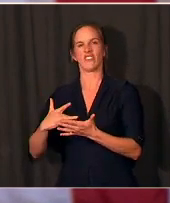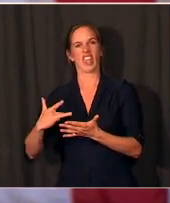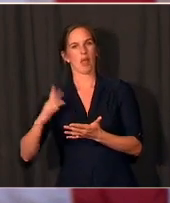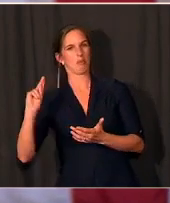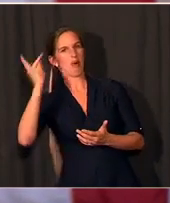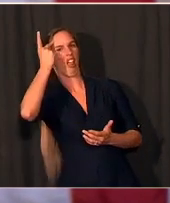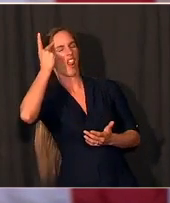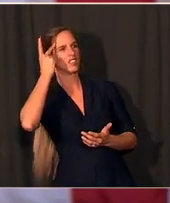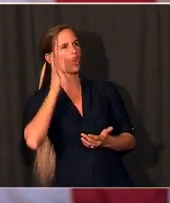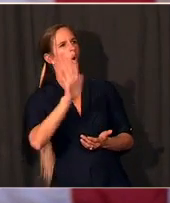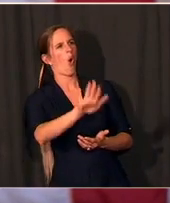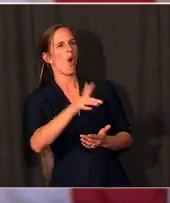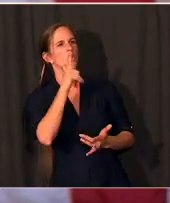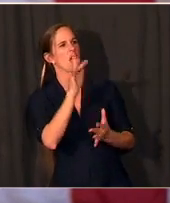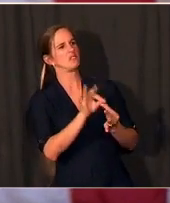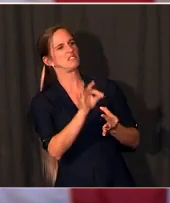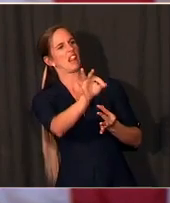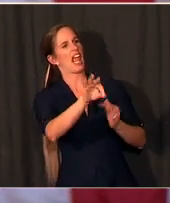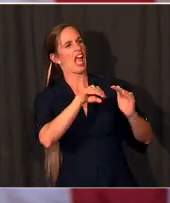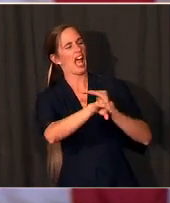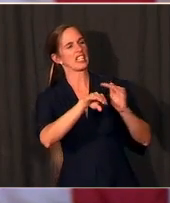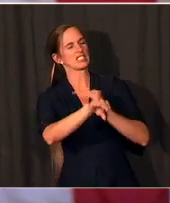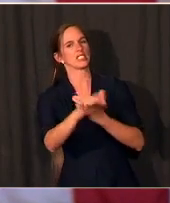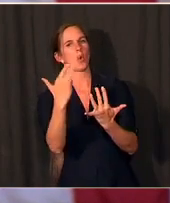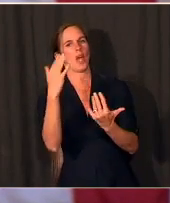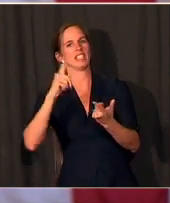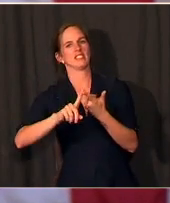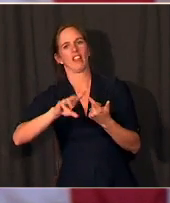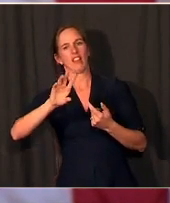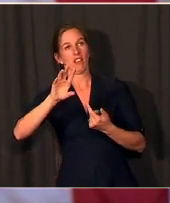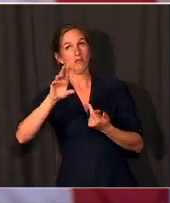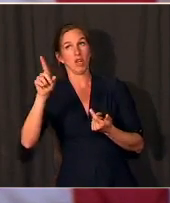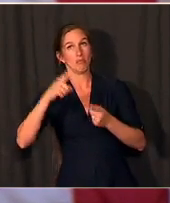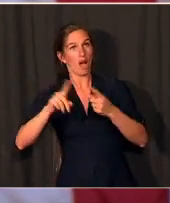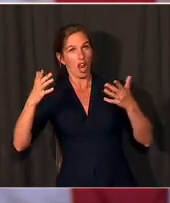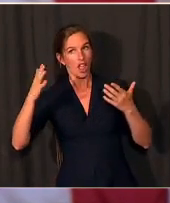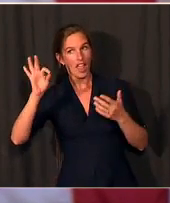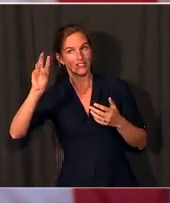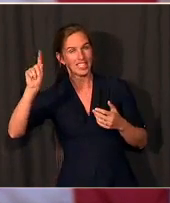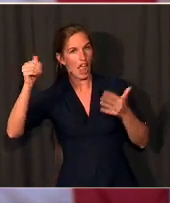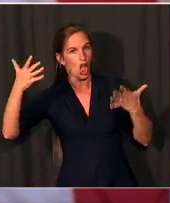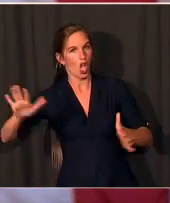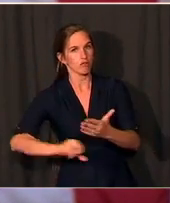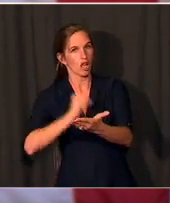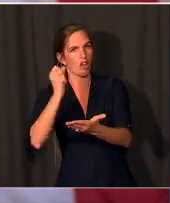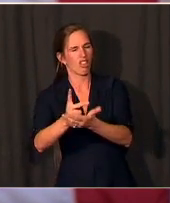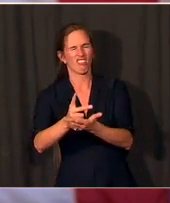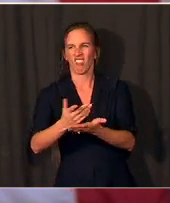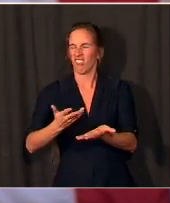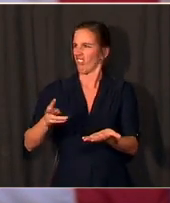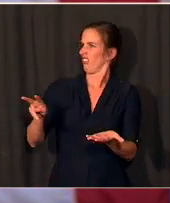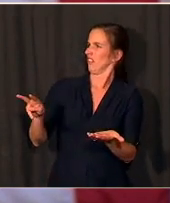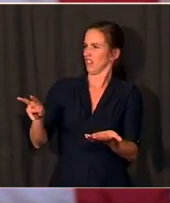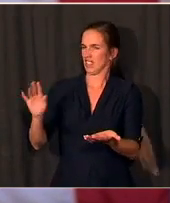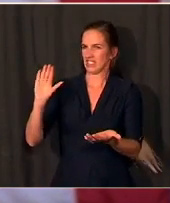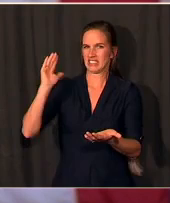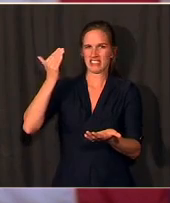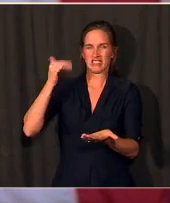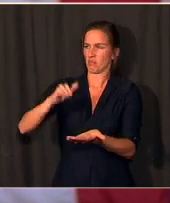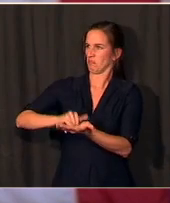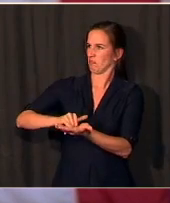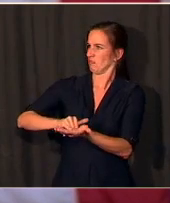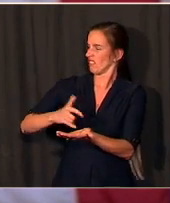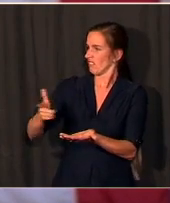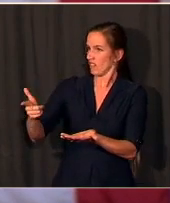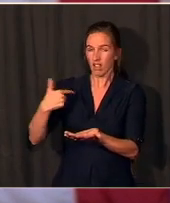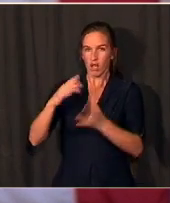of intentionally delaying access to an FDA-authorized vaccine, which is simply unconscionable. Because the President has